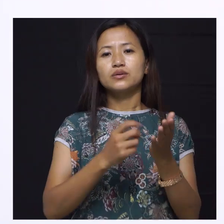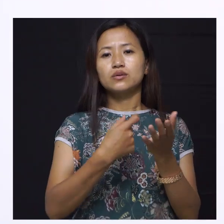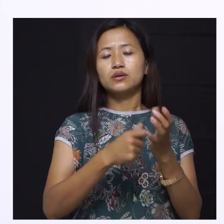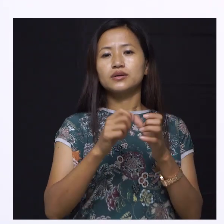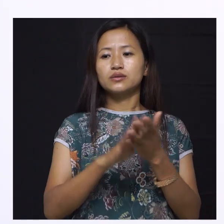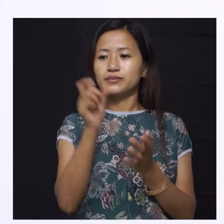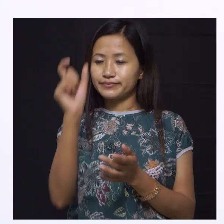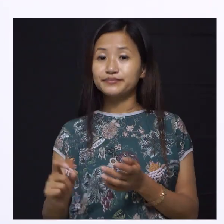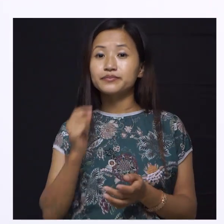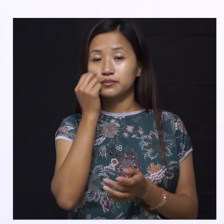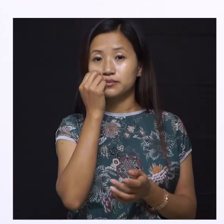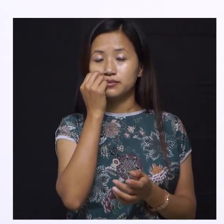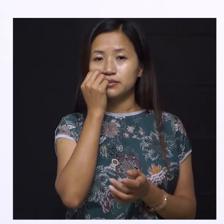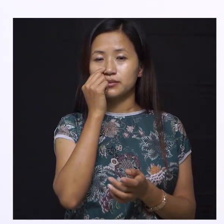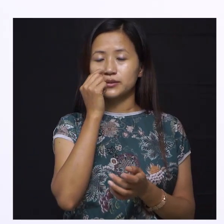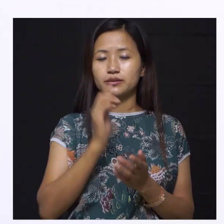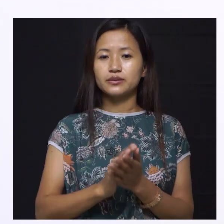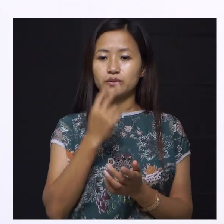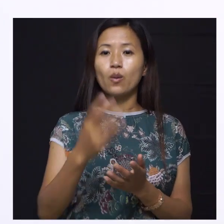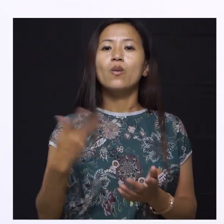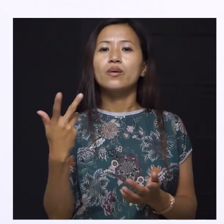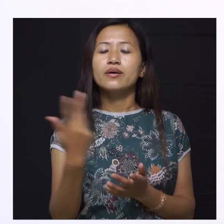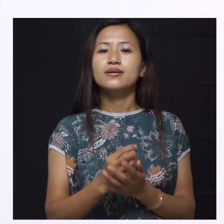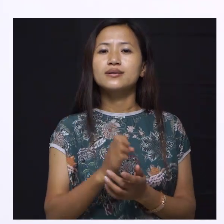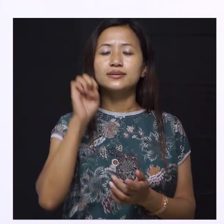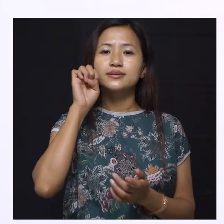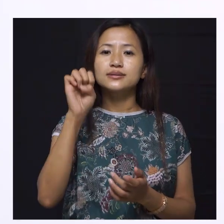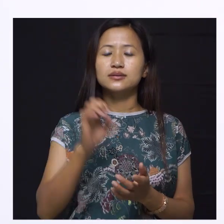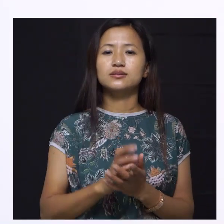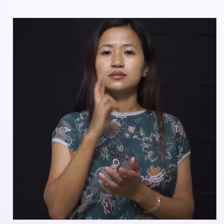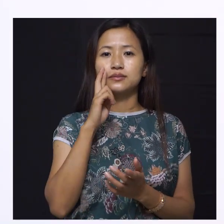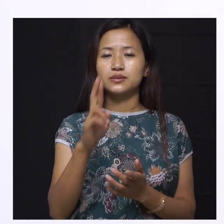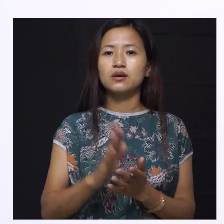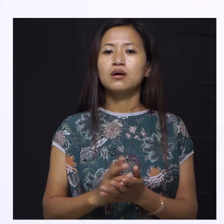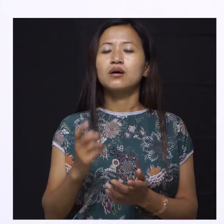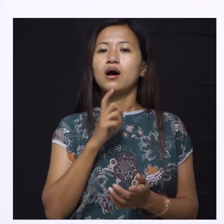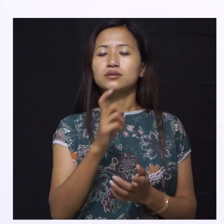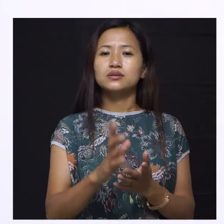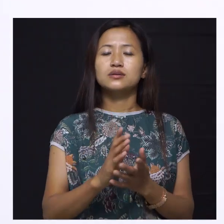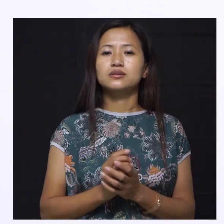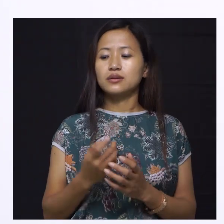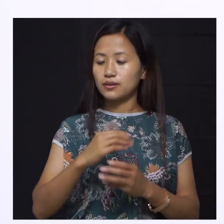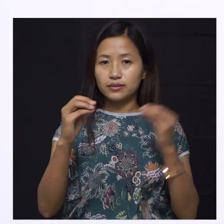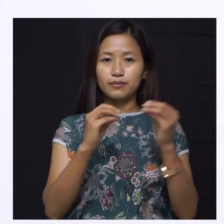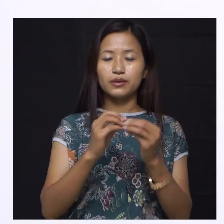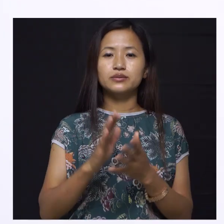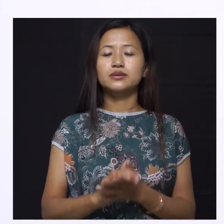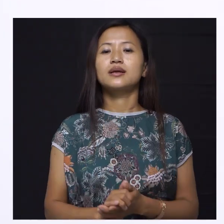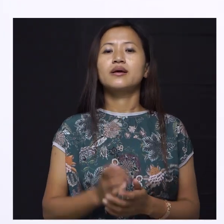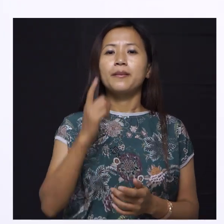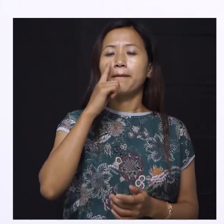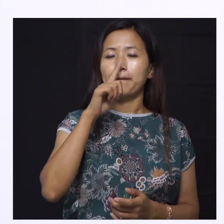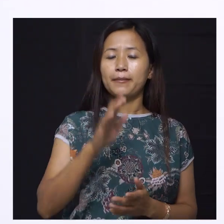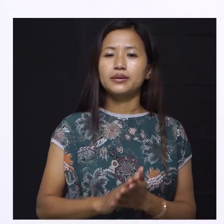and says, "Where is she?" Okay, that means she is asking about the mother. Where is she? And then Kathleen said, "Maybe